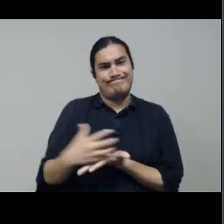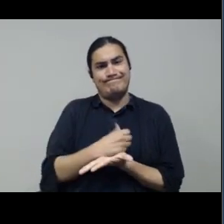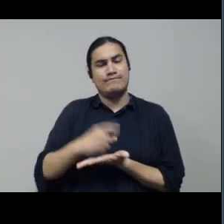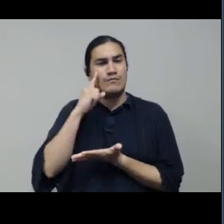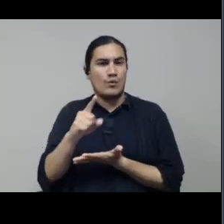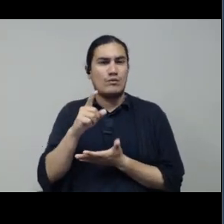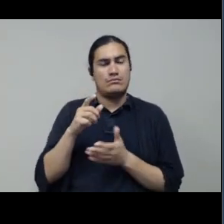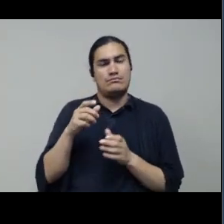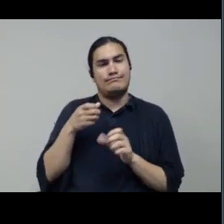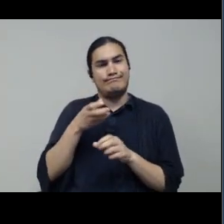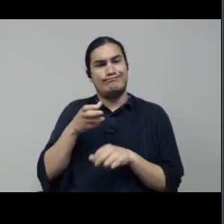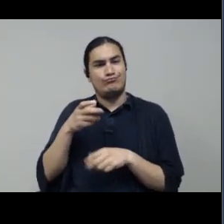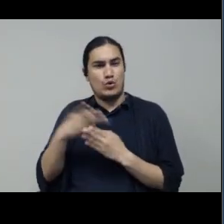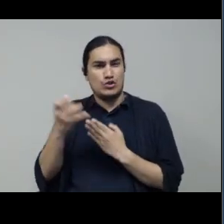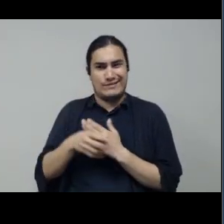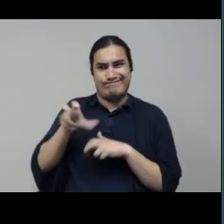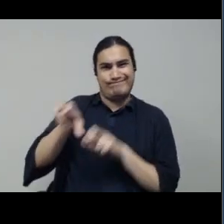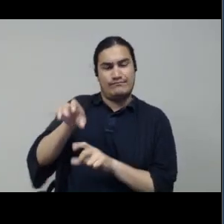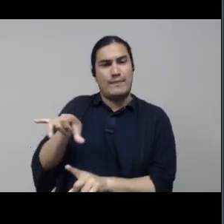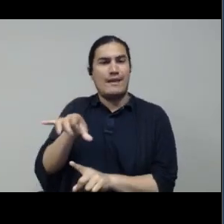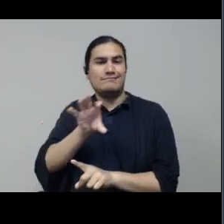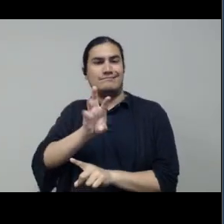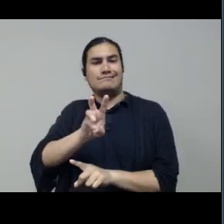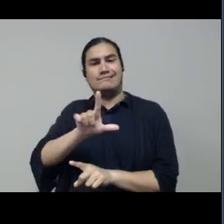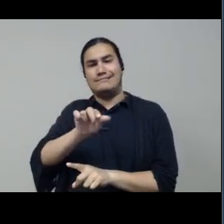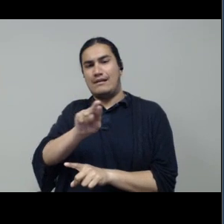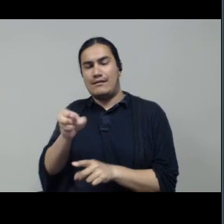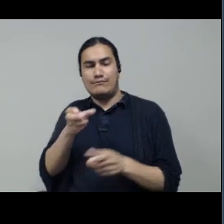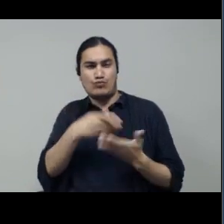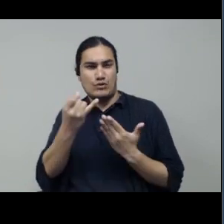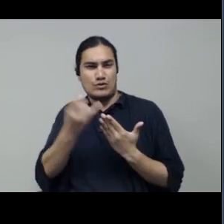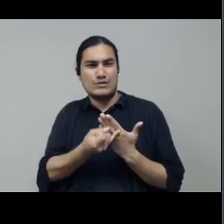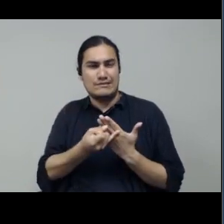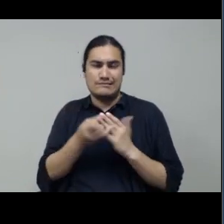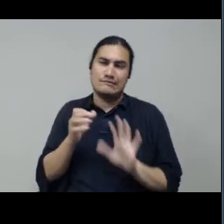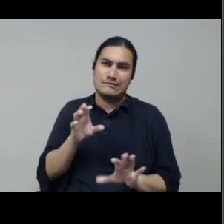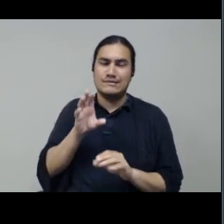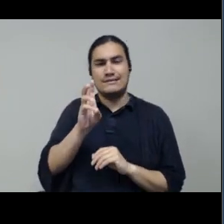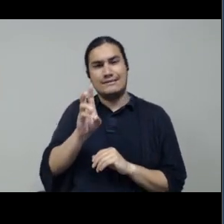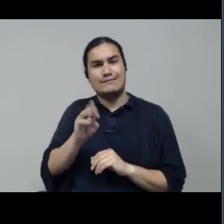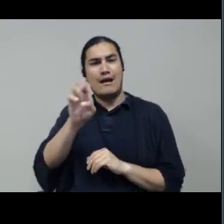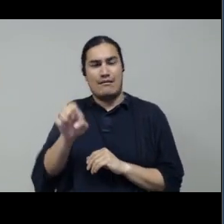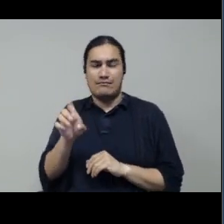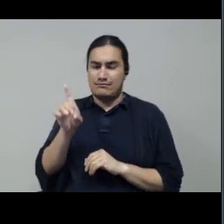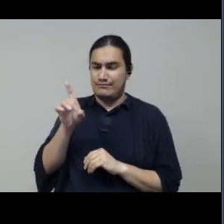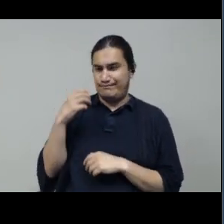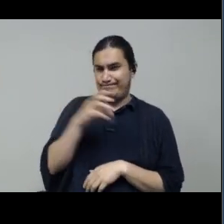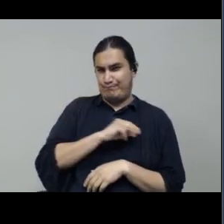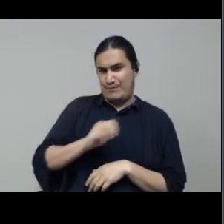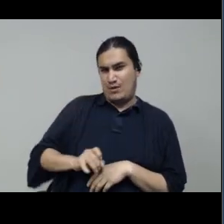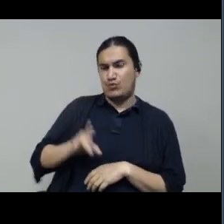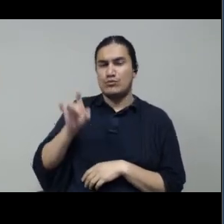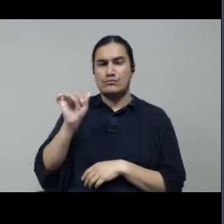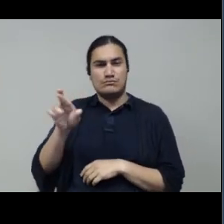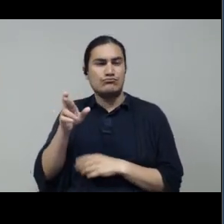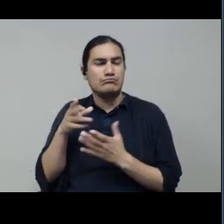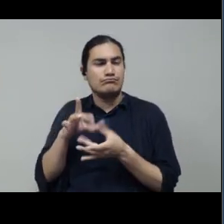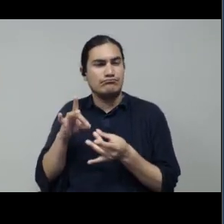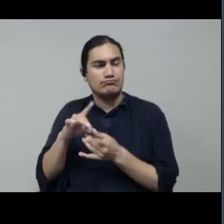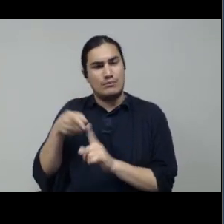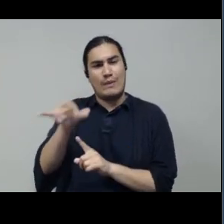41 South project. This was the 6-lane project, the 6-mile project that Mayor Dyer was referring to. Right, so we had basically a